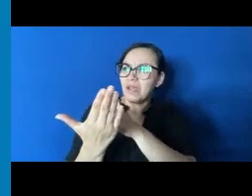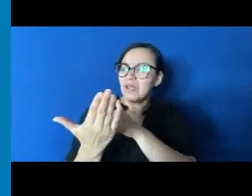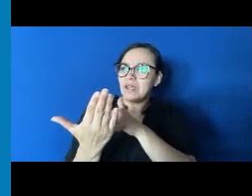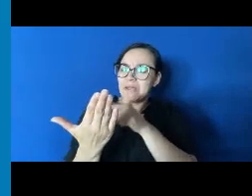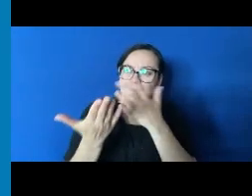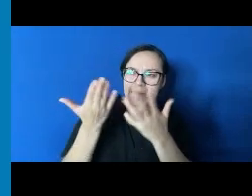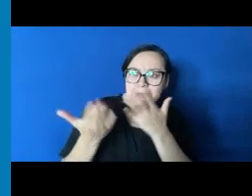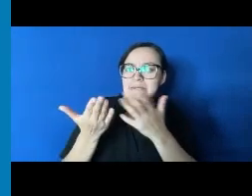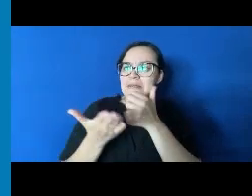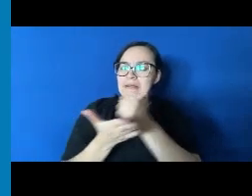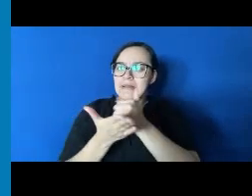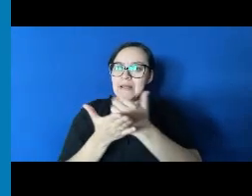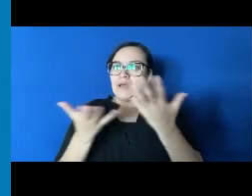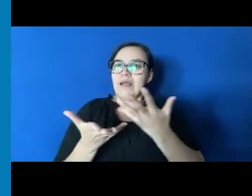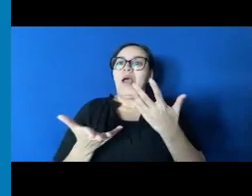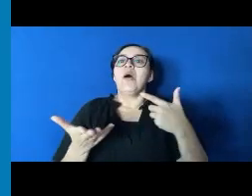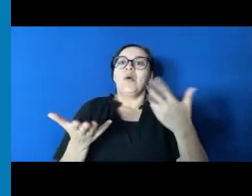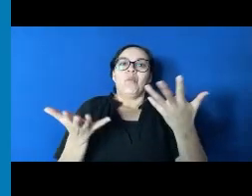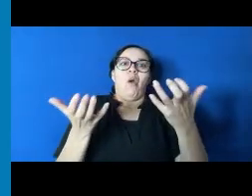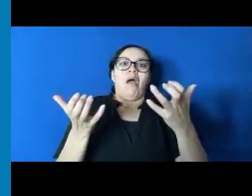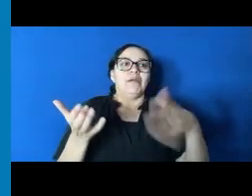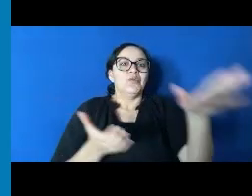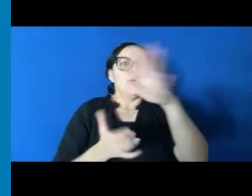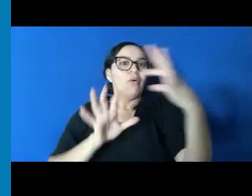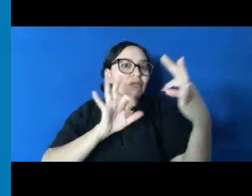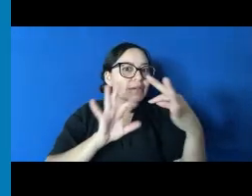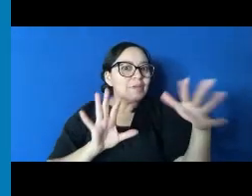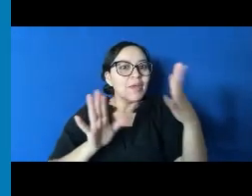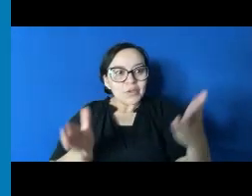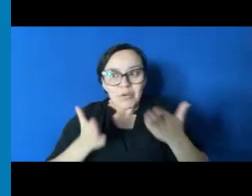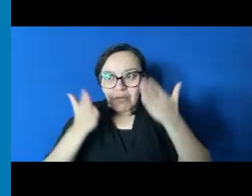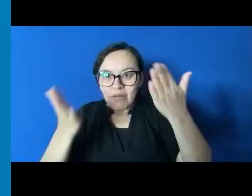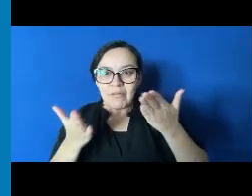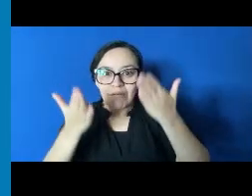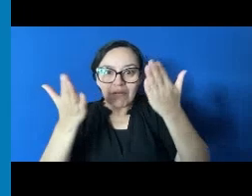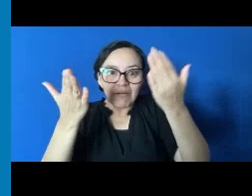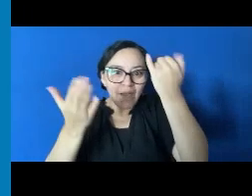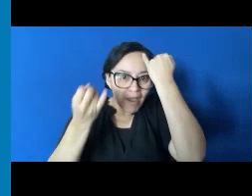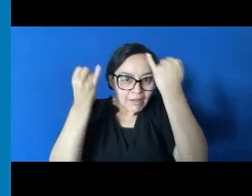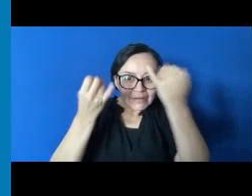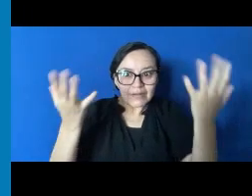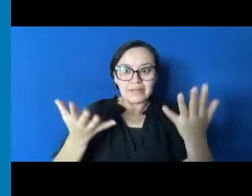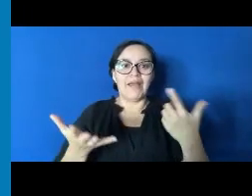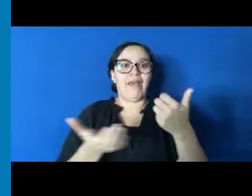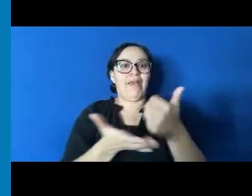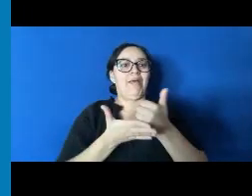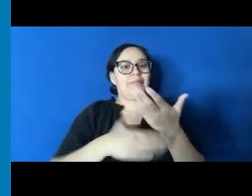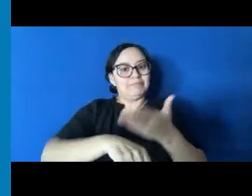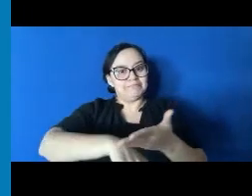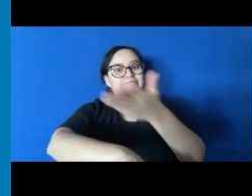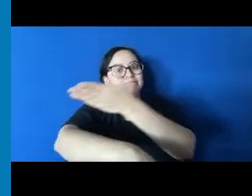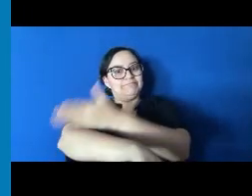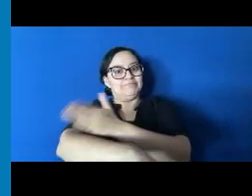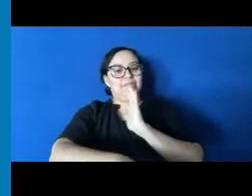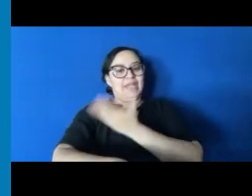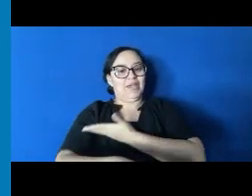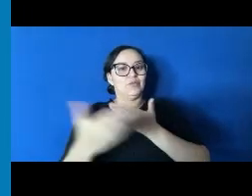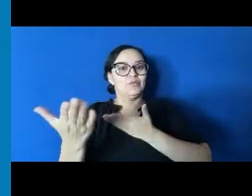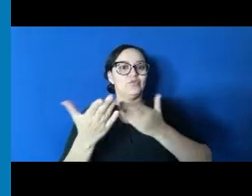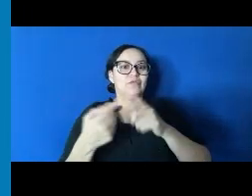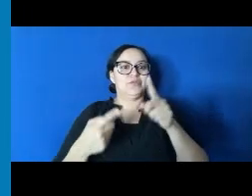oír sus And we want to sugerencias hear y para aprender, para mejorar in nuestros order to learn servicios